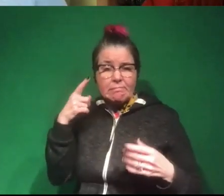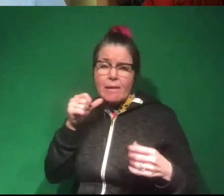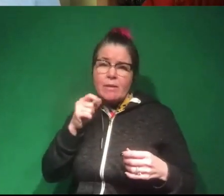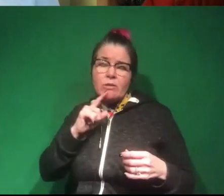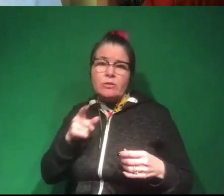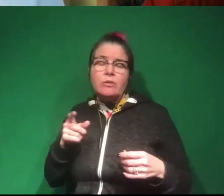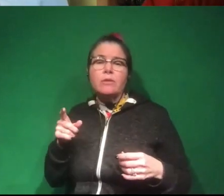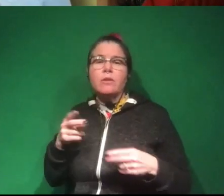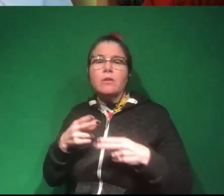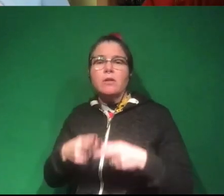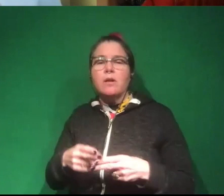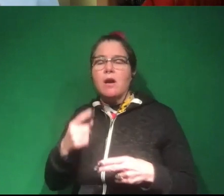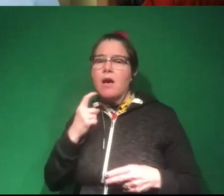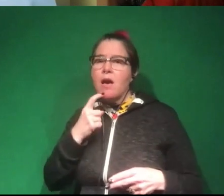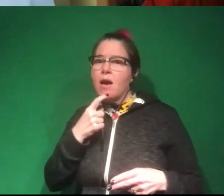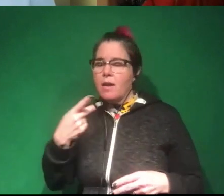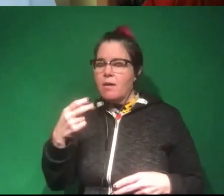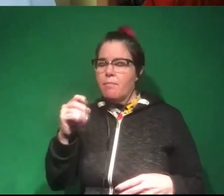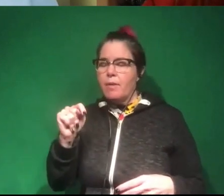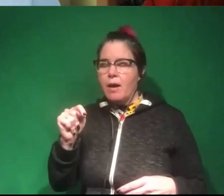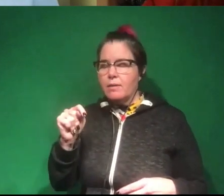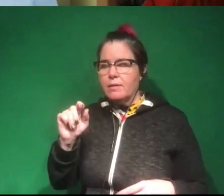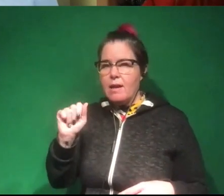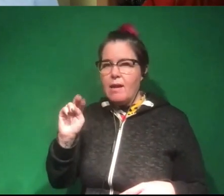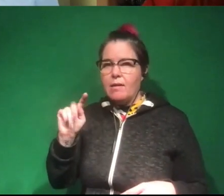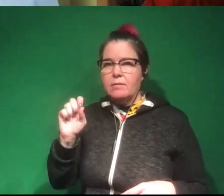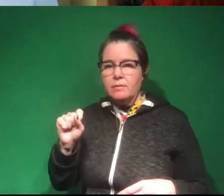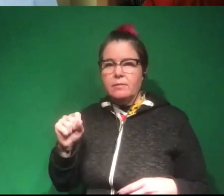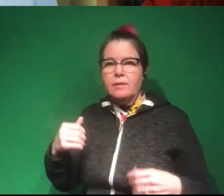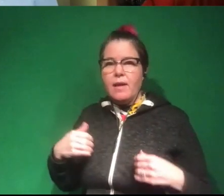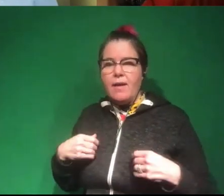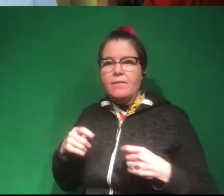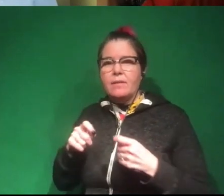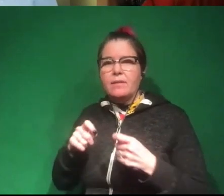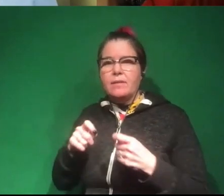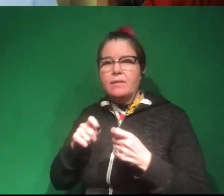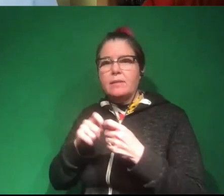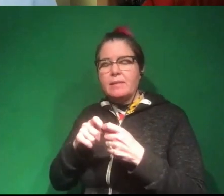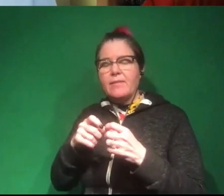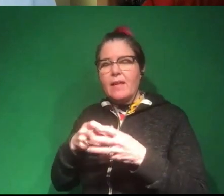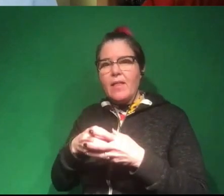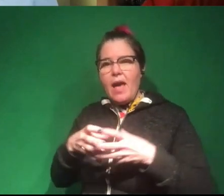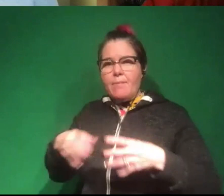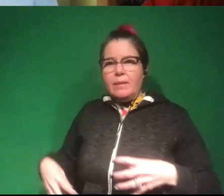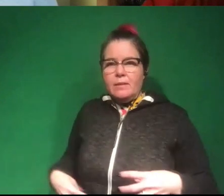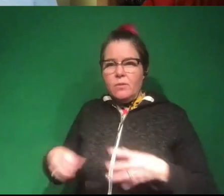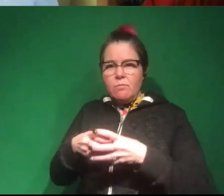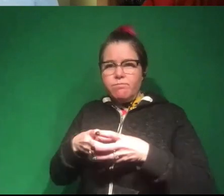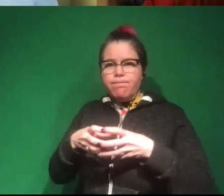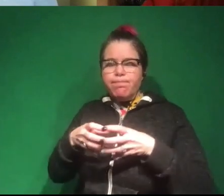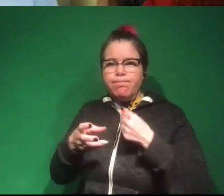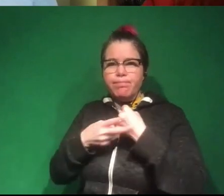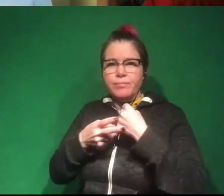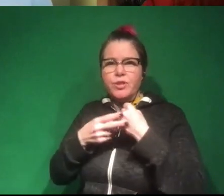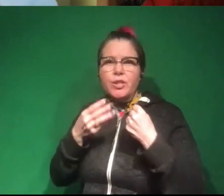sure, but it's called honeypot ants, and they have a certain caste that actually expands their abdomen and stores all this sugary